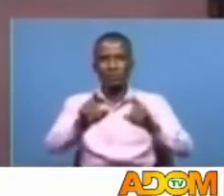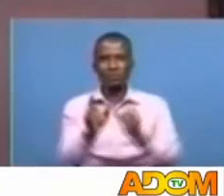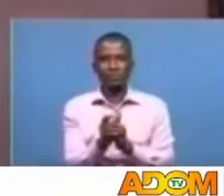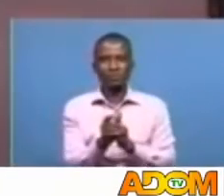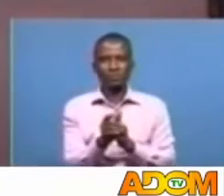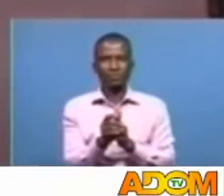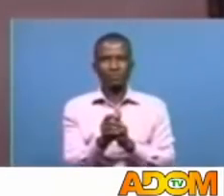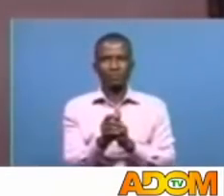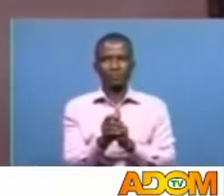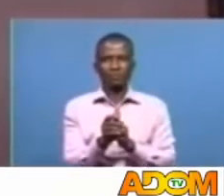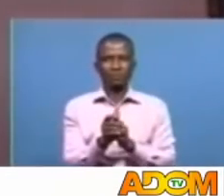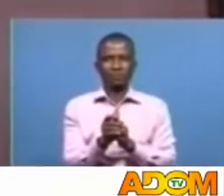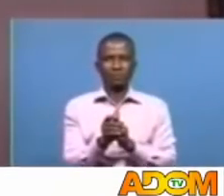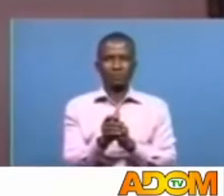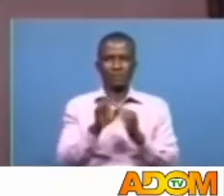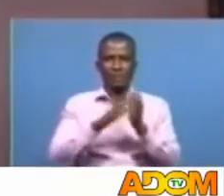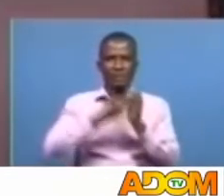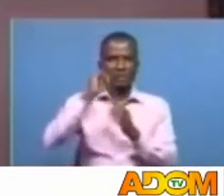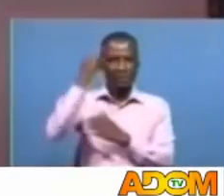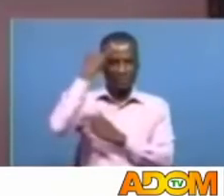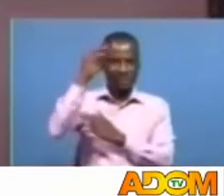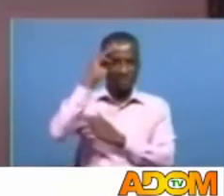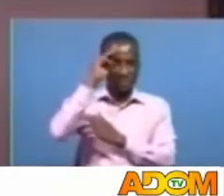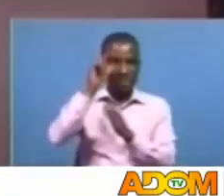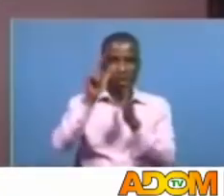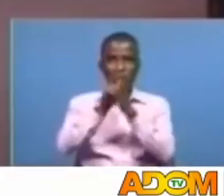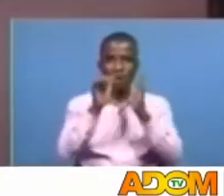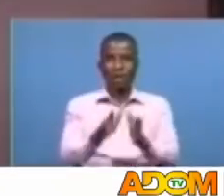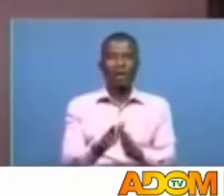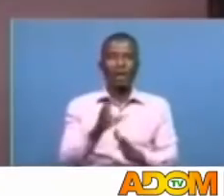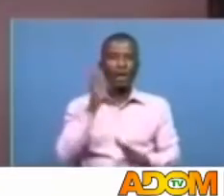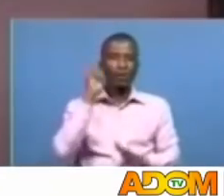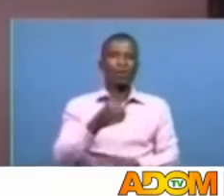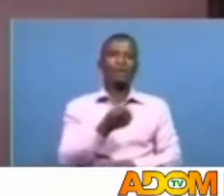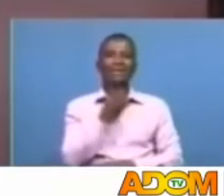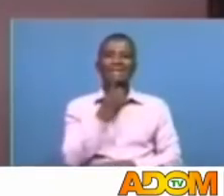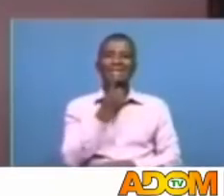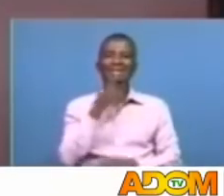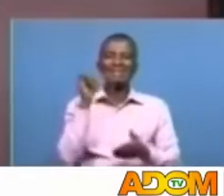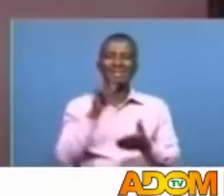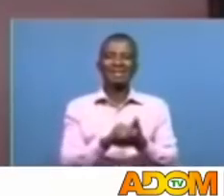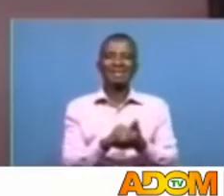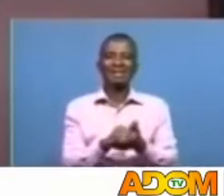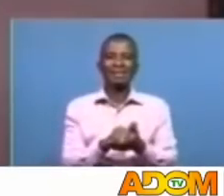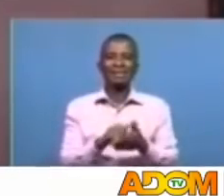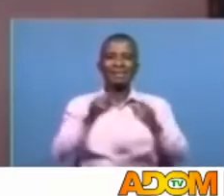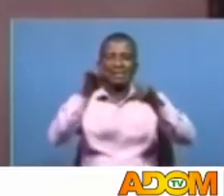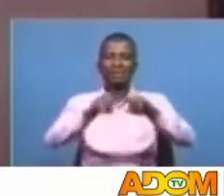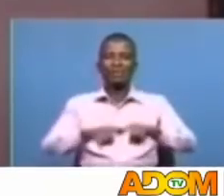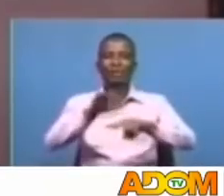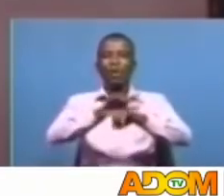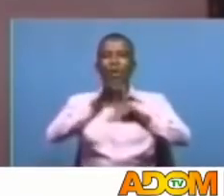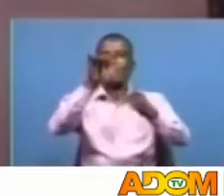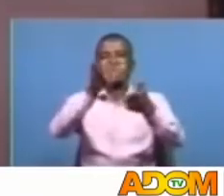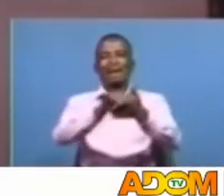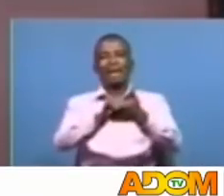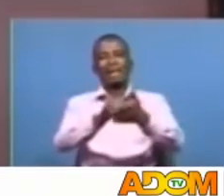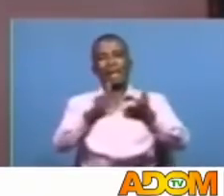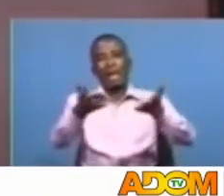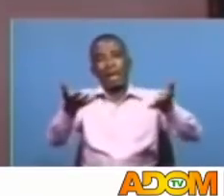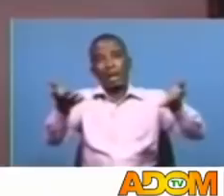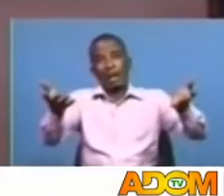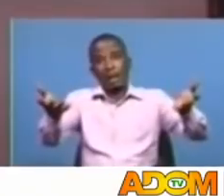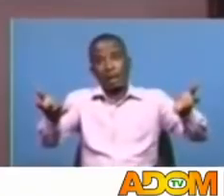such that the petitioner could claim that he relied on it